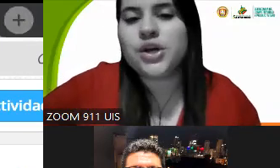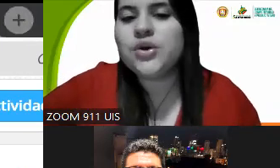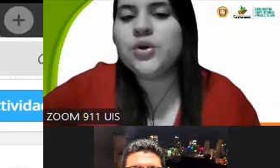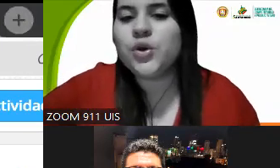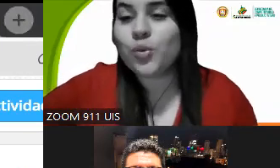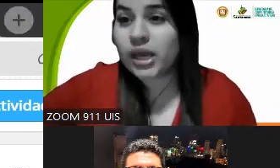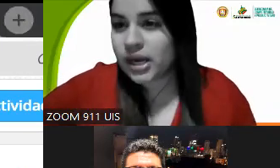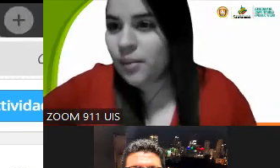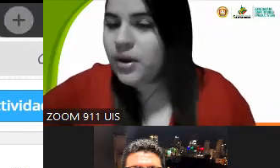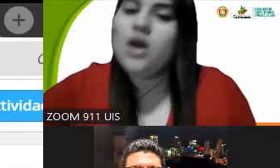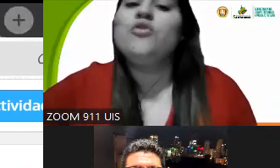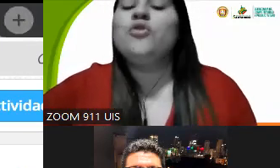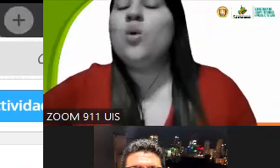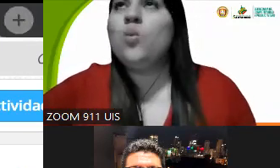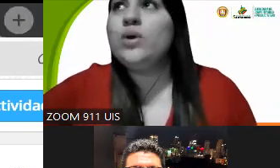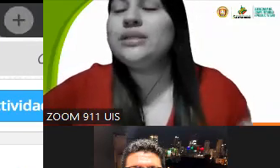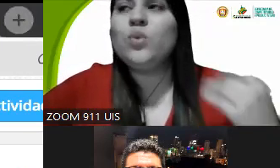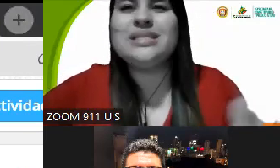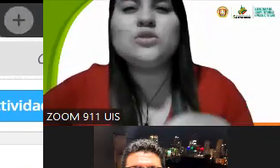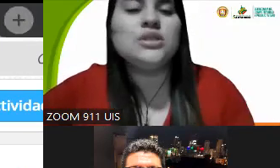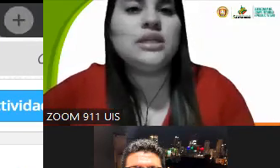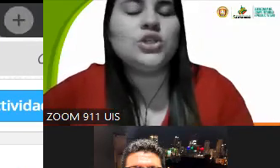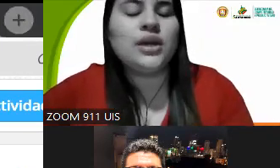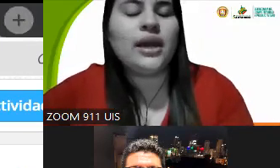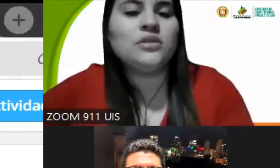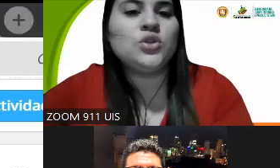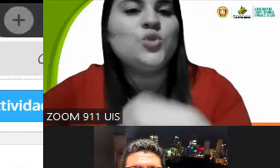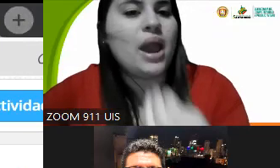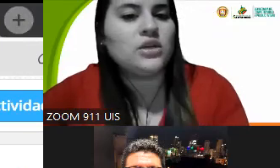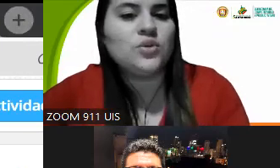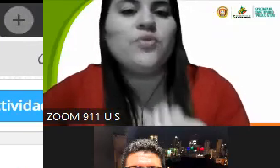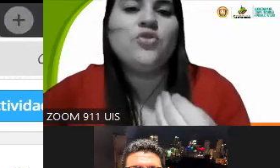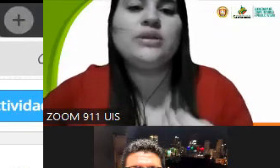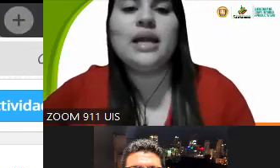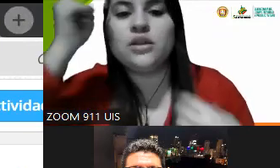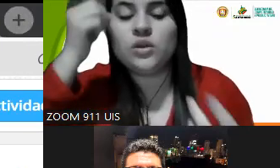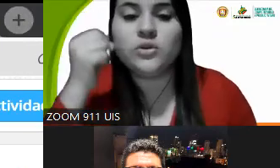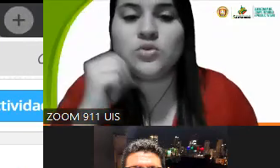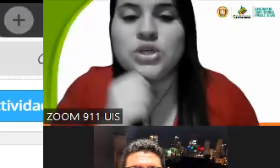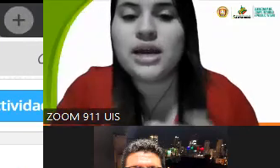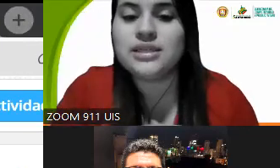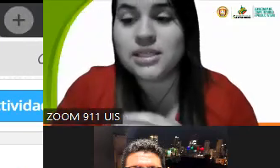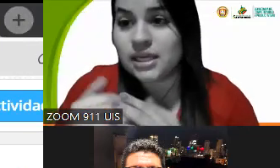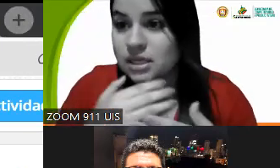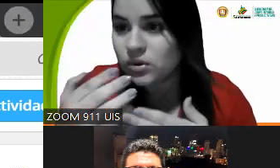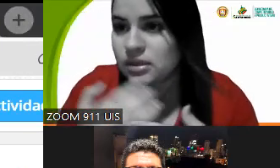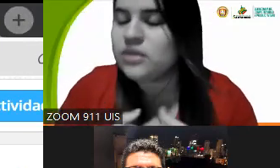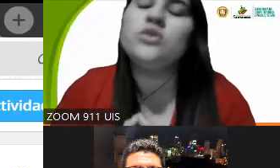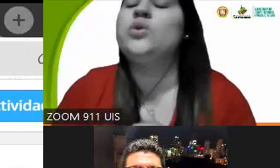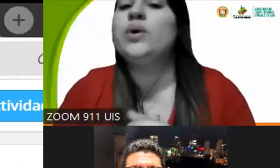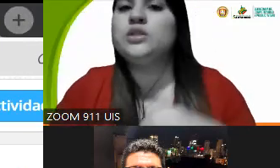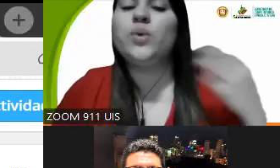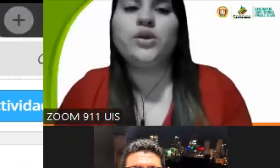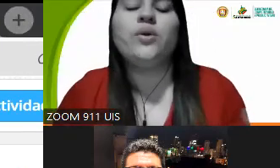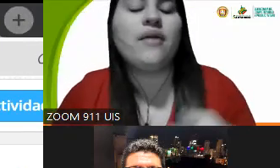can't hear you, you're breaking up. So what is the translation into Spanish? So it's like, no te puedo escuchar, se está